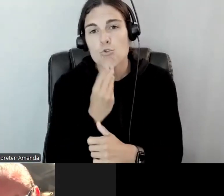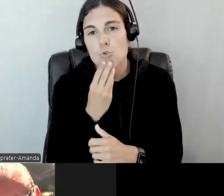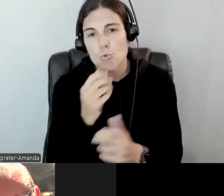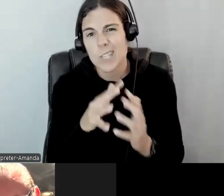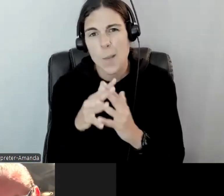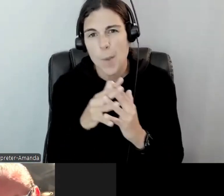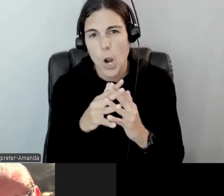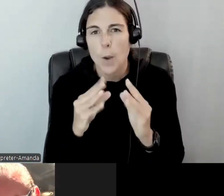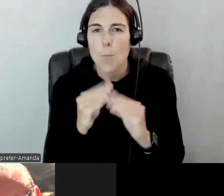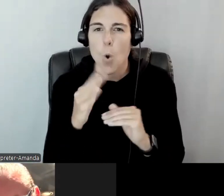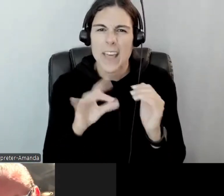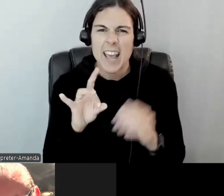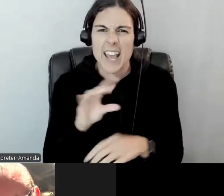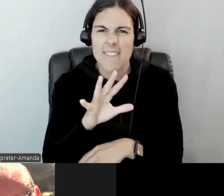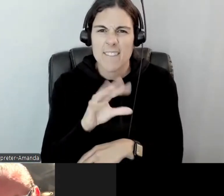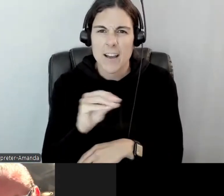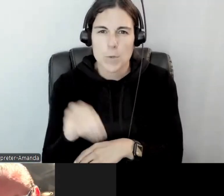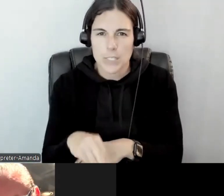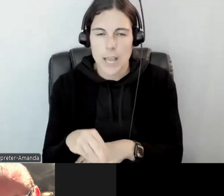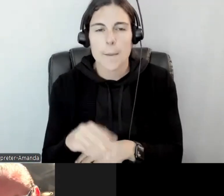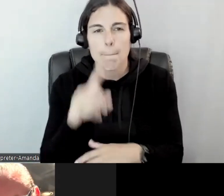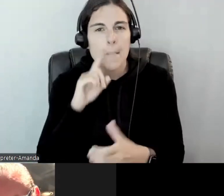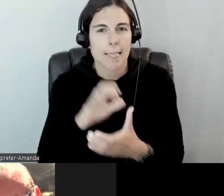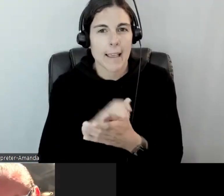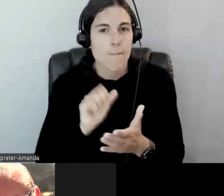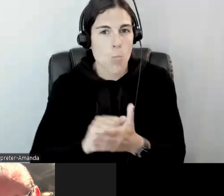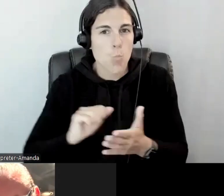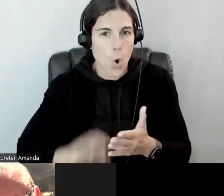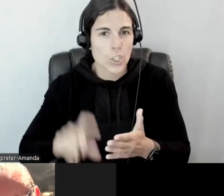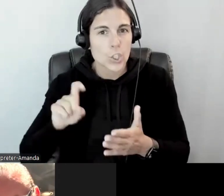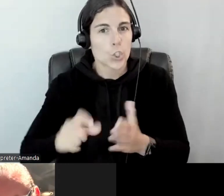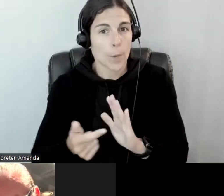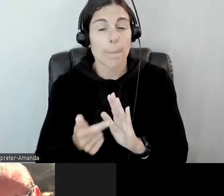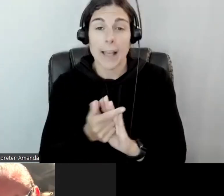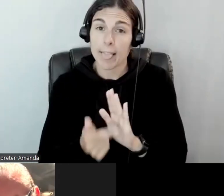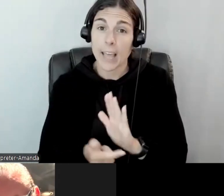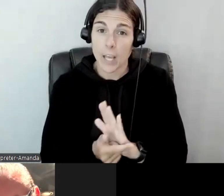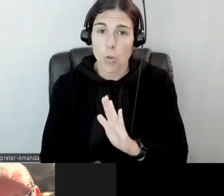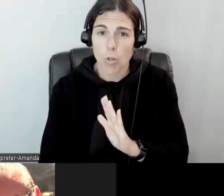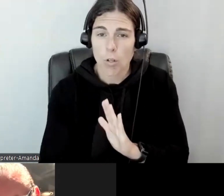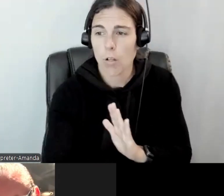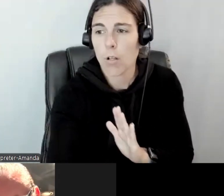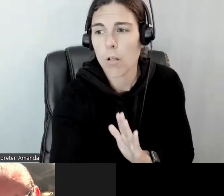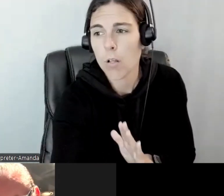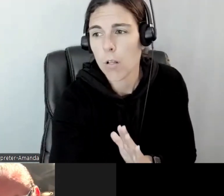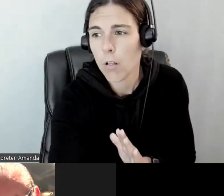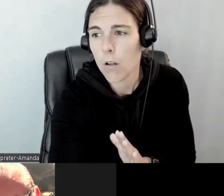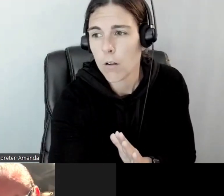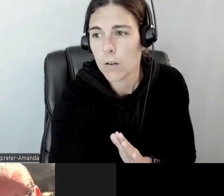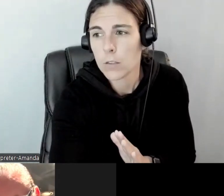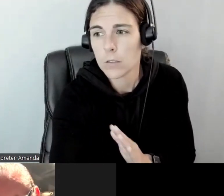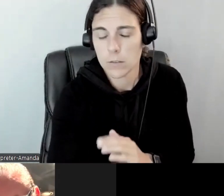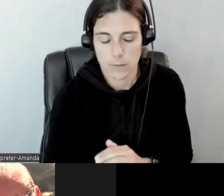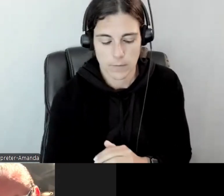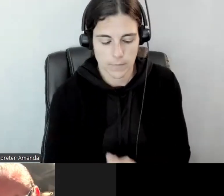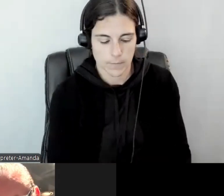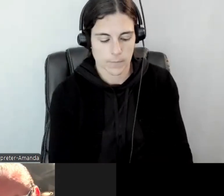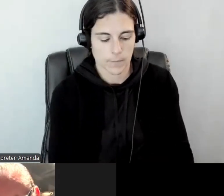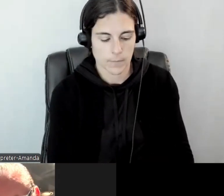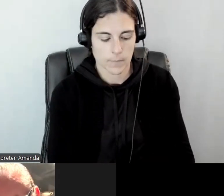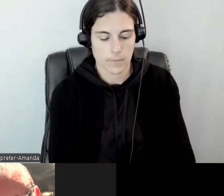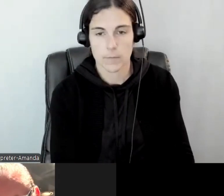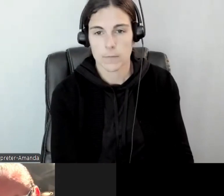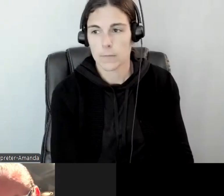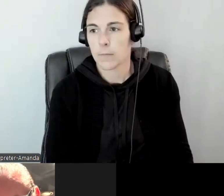over 85% of US Jews believe abortion should be legal in some form or another. Over 80% of US Jews believe